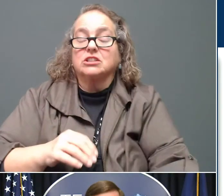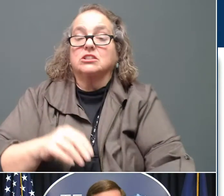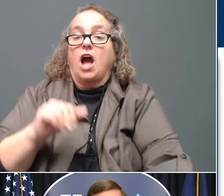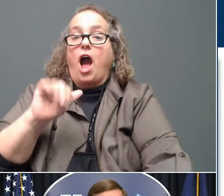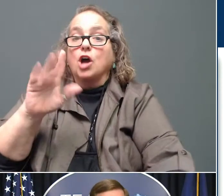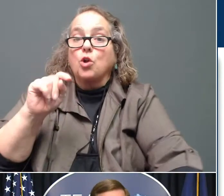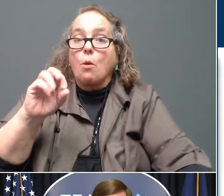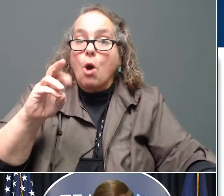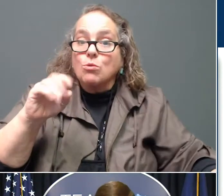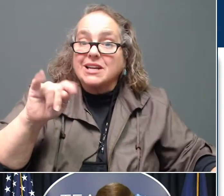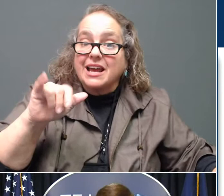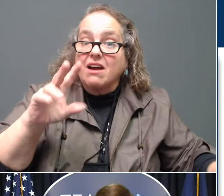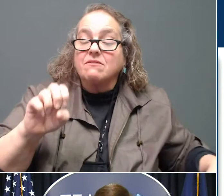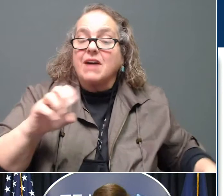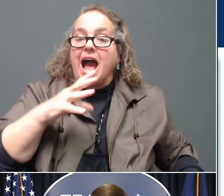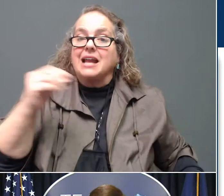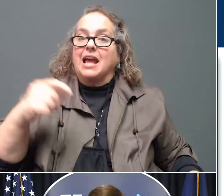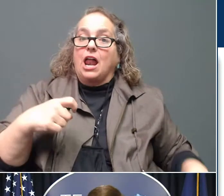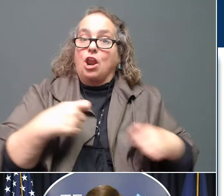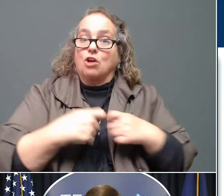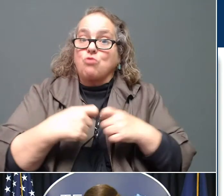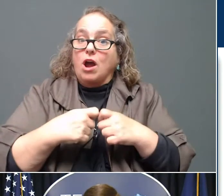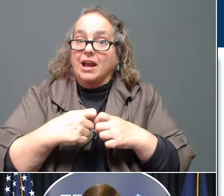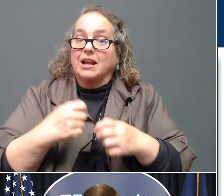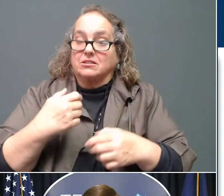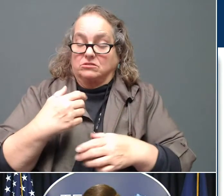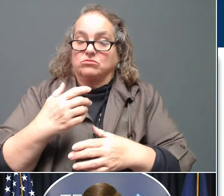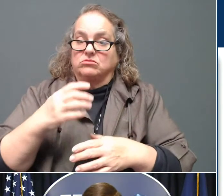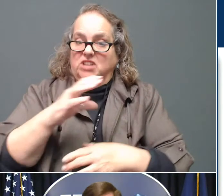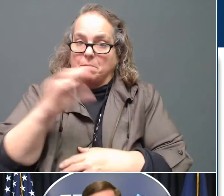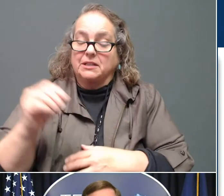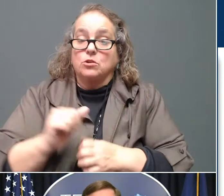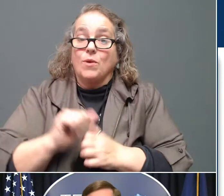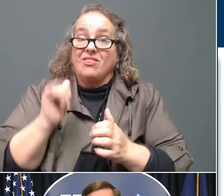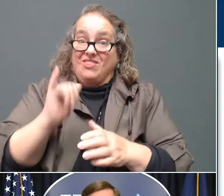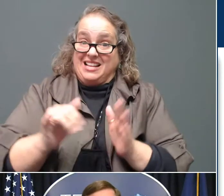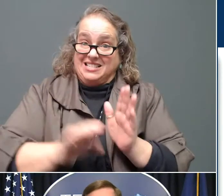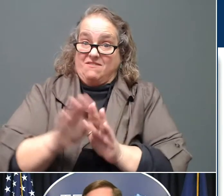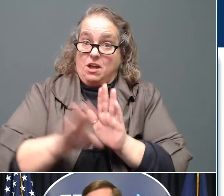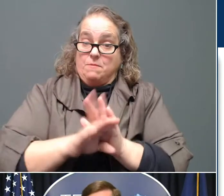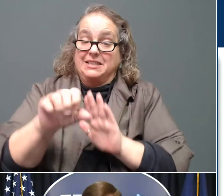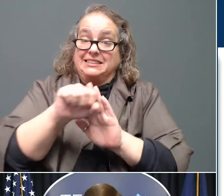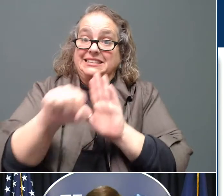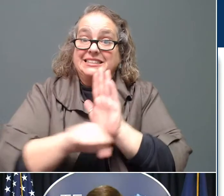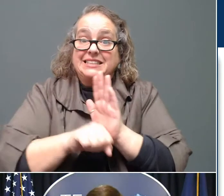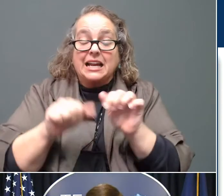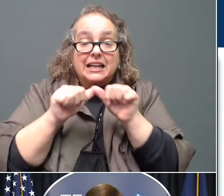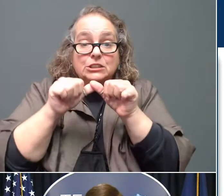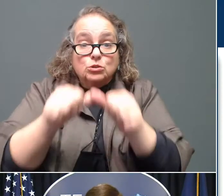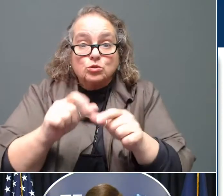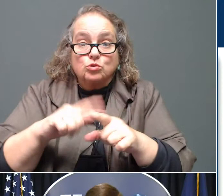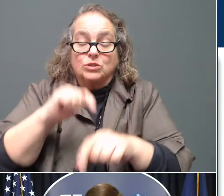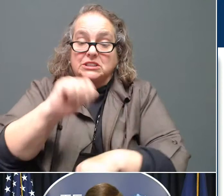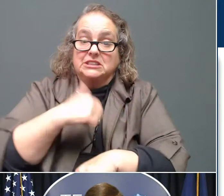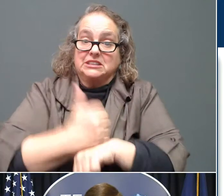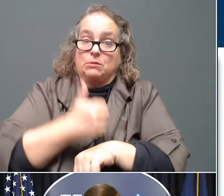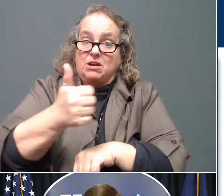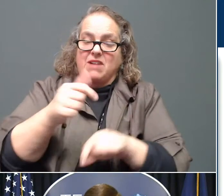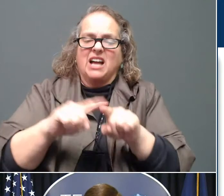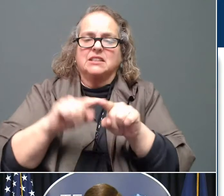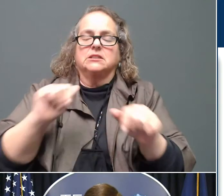and electronic components. With this development, our state continues to establish itself as a prime destination for